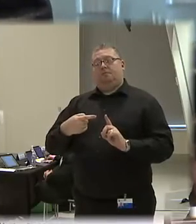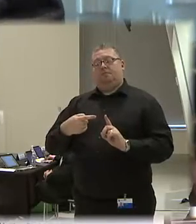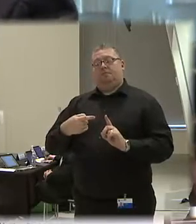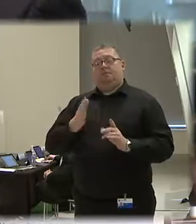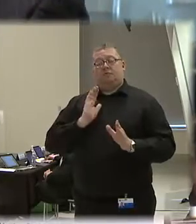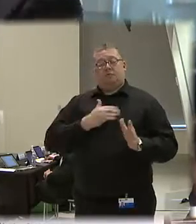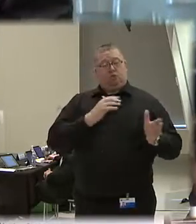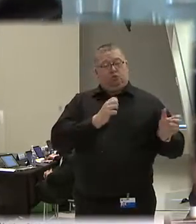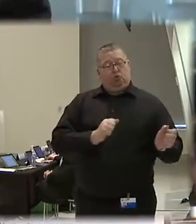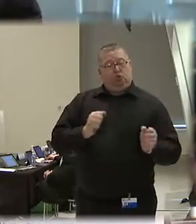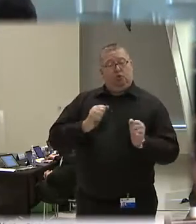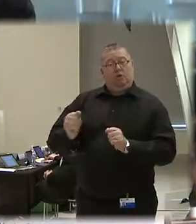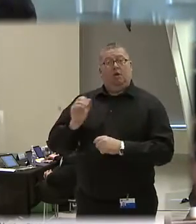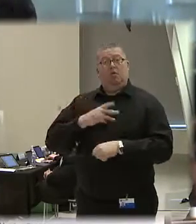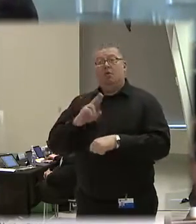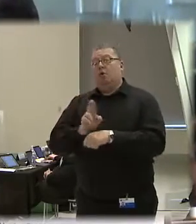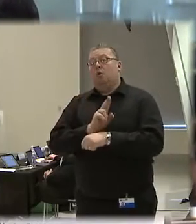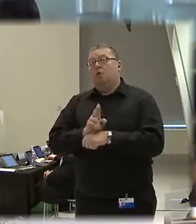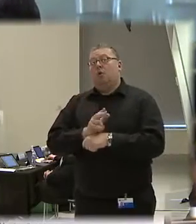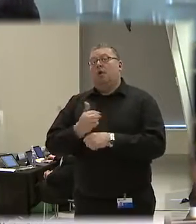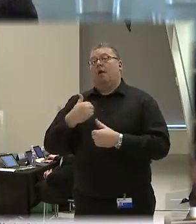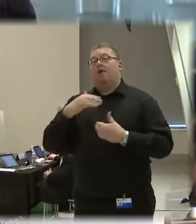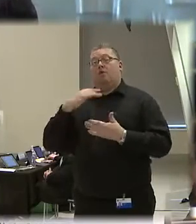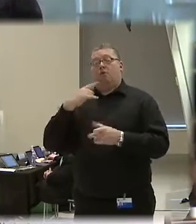and strategies that we used have put us in a